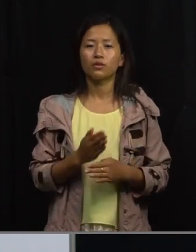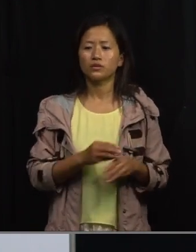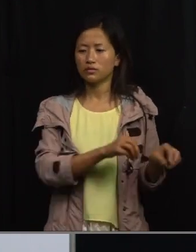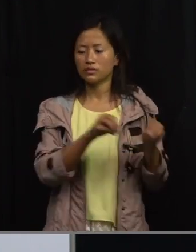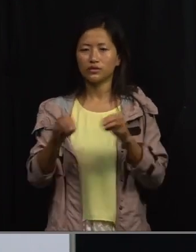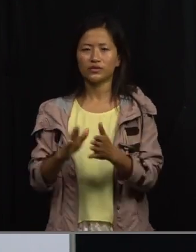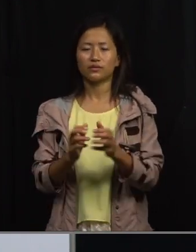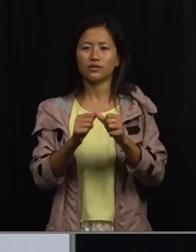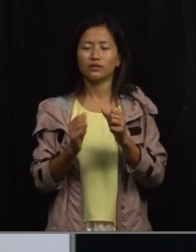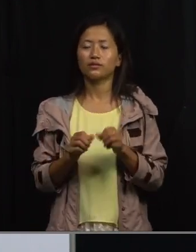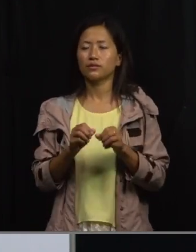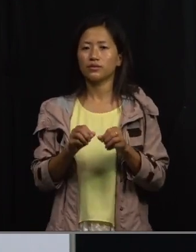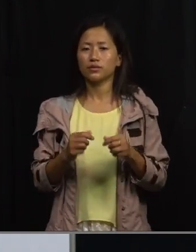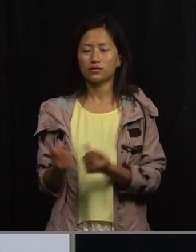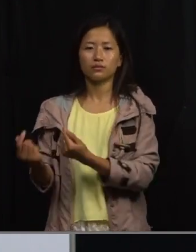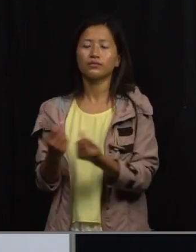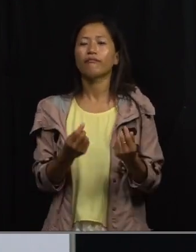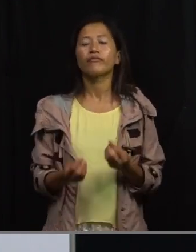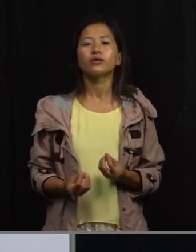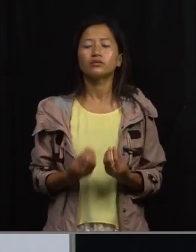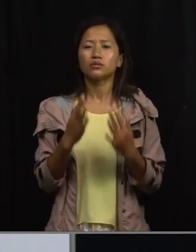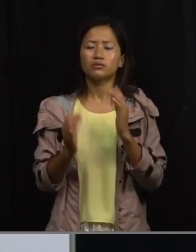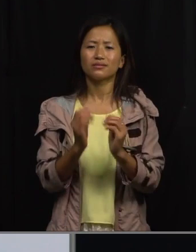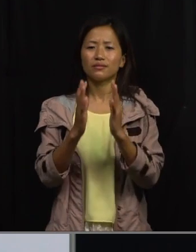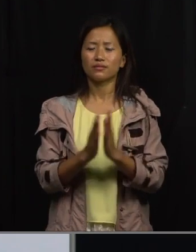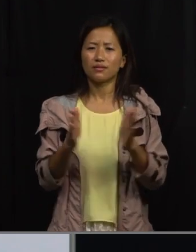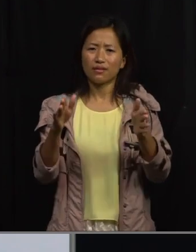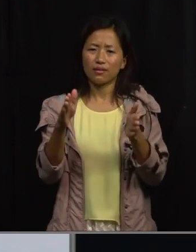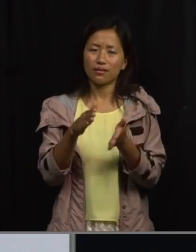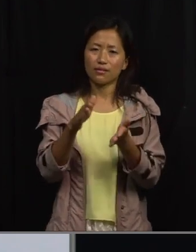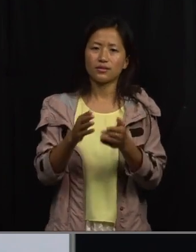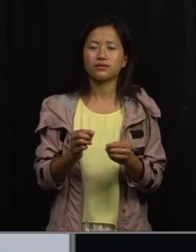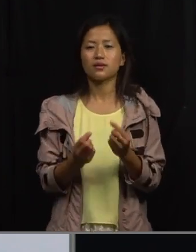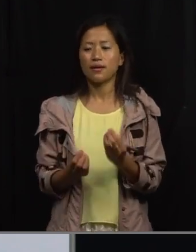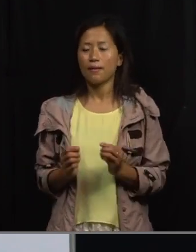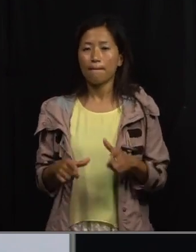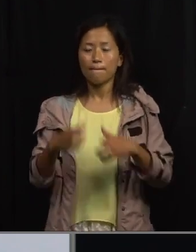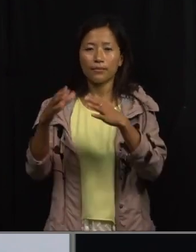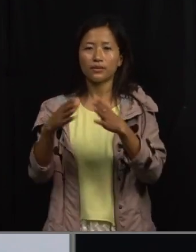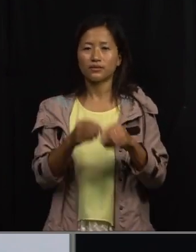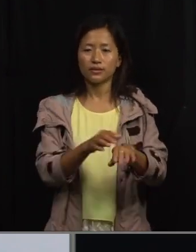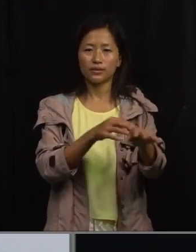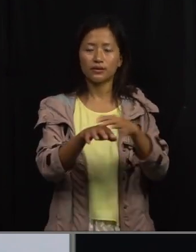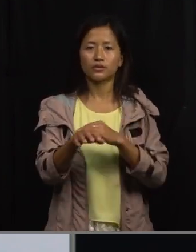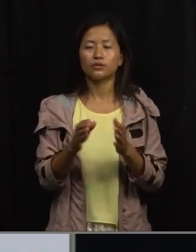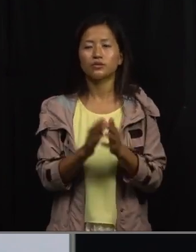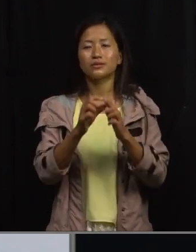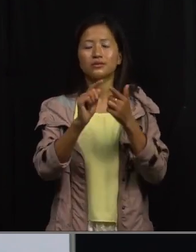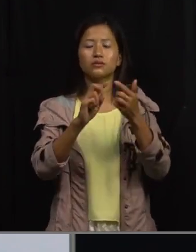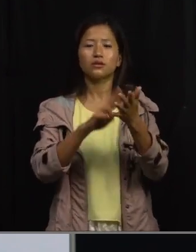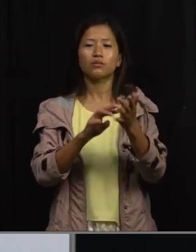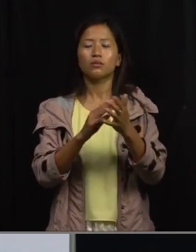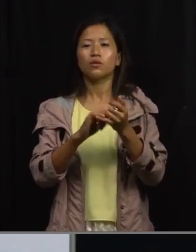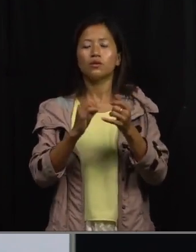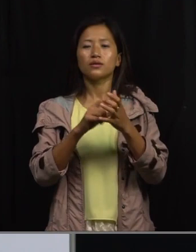to agriculture is because of less plants and animals to be domesticated. But the question